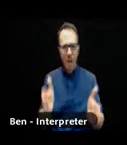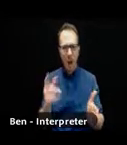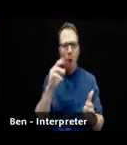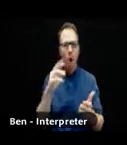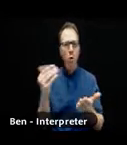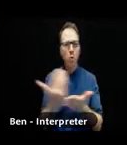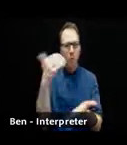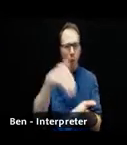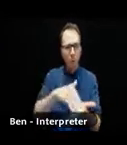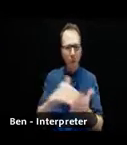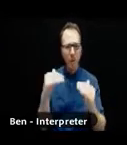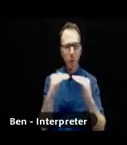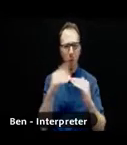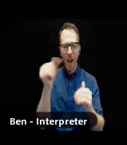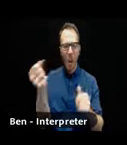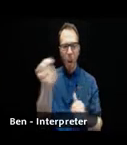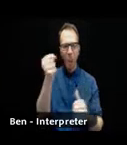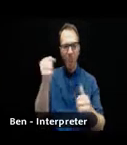spaces?